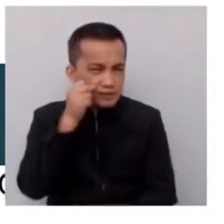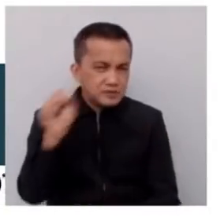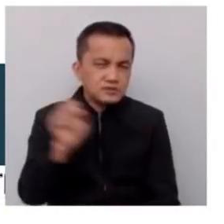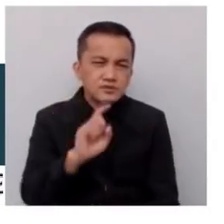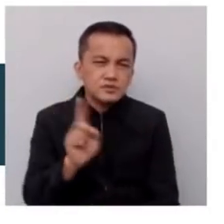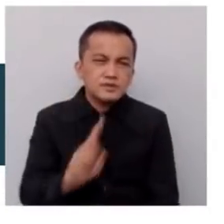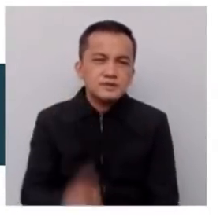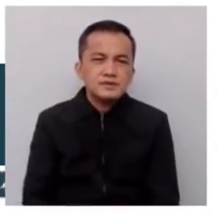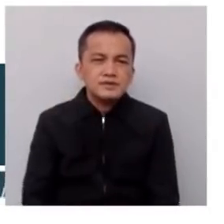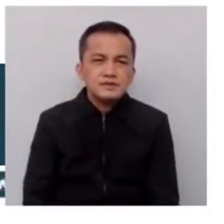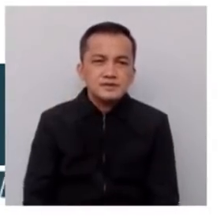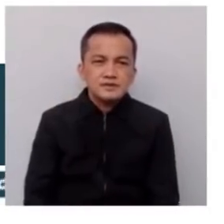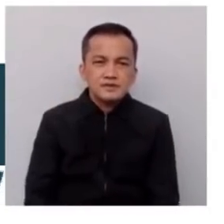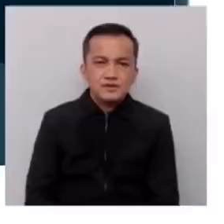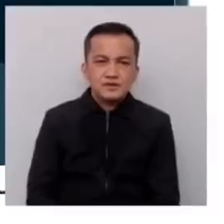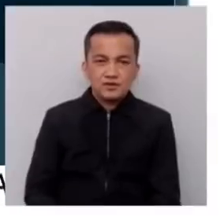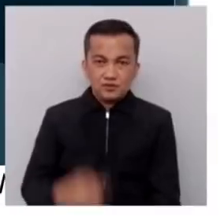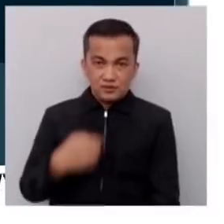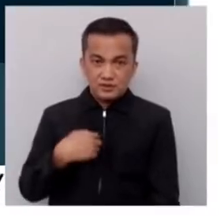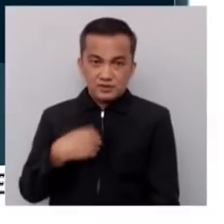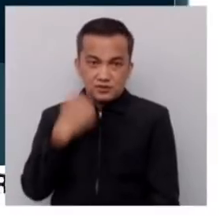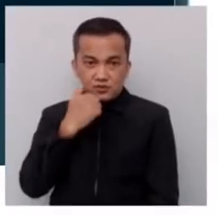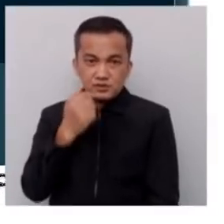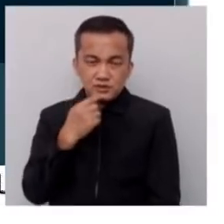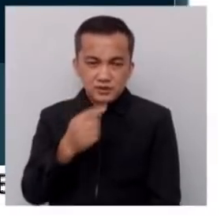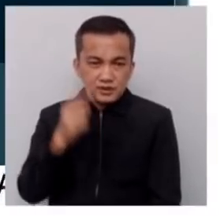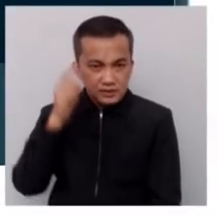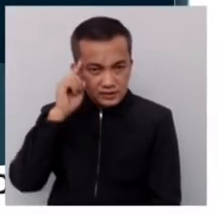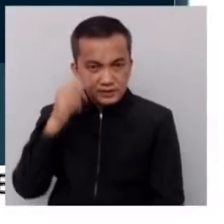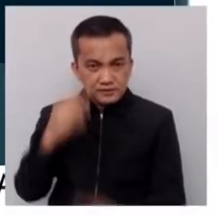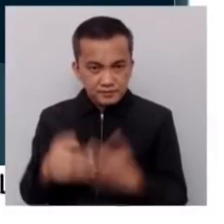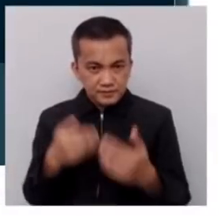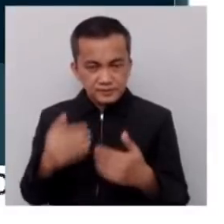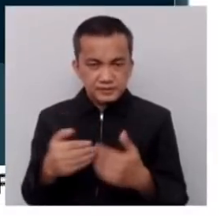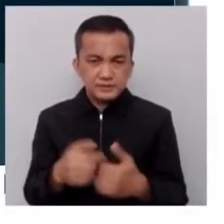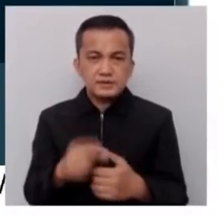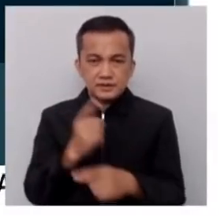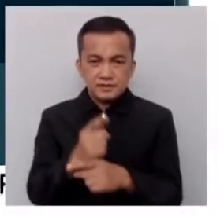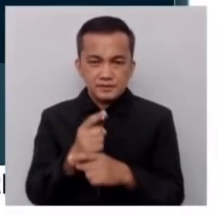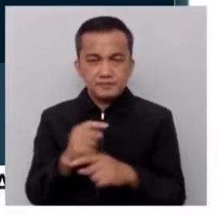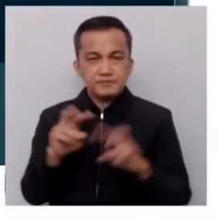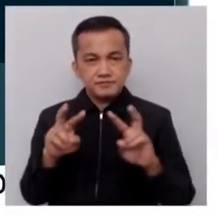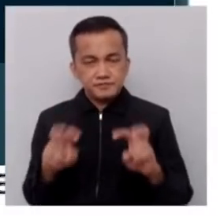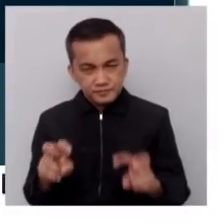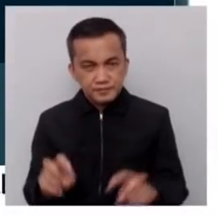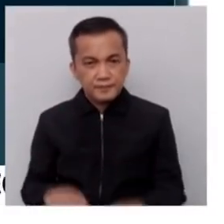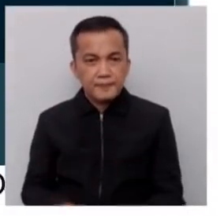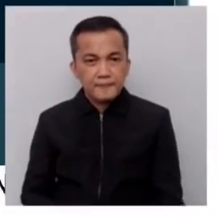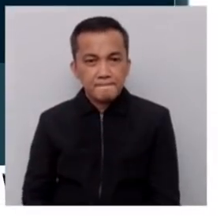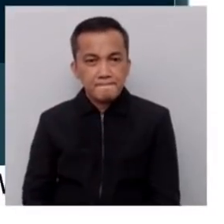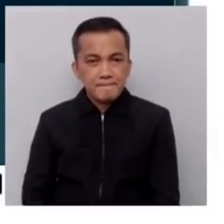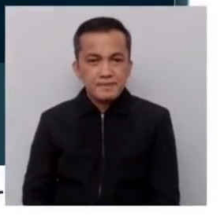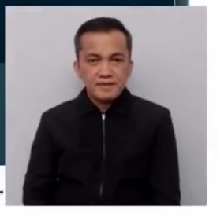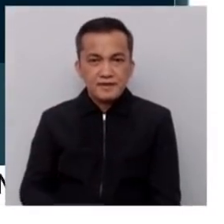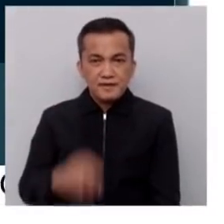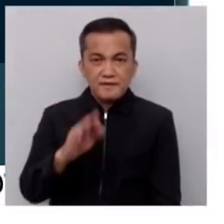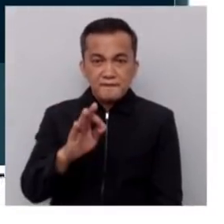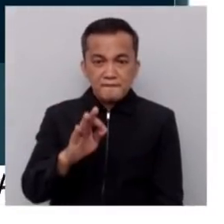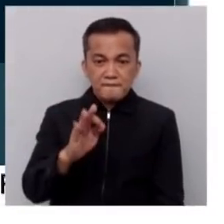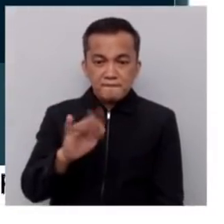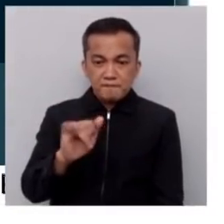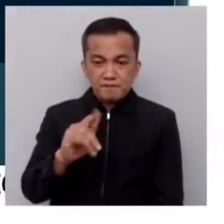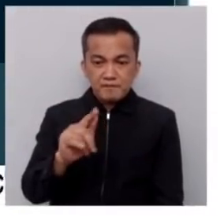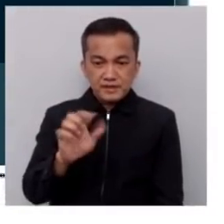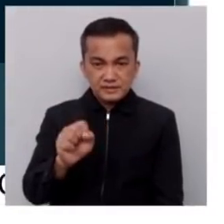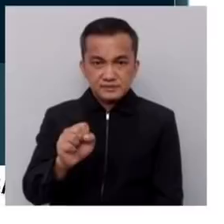sa akin, syempre lagi ako sinasabi, let's give due process. And tama naman na mag-investiga sila, no? But the facts are very clear. What else